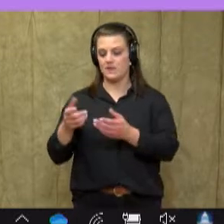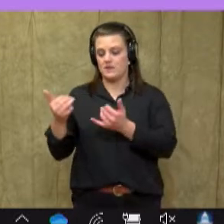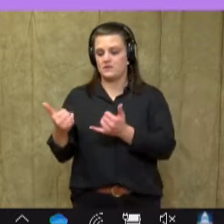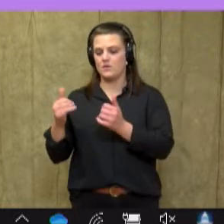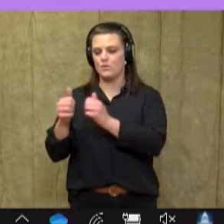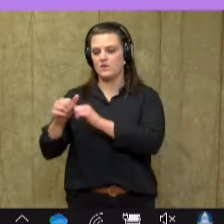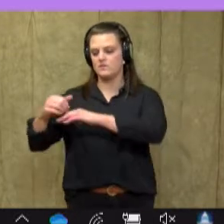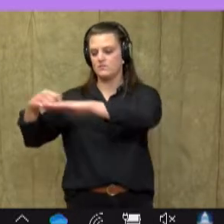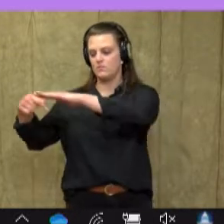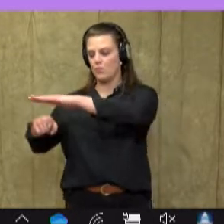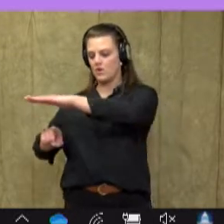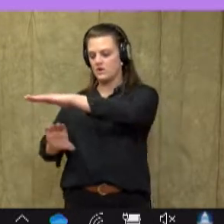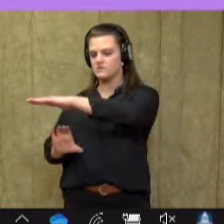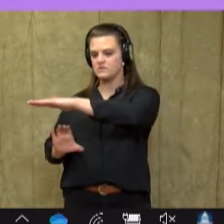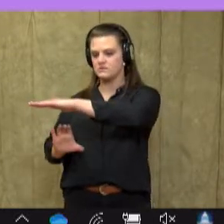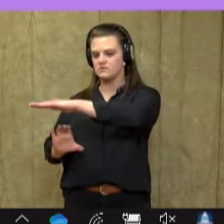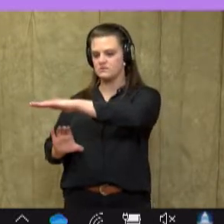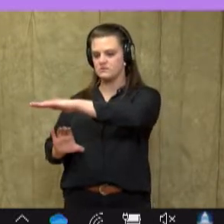see?